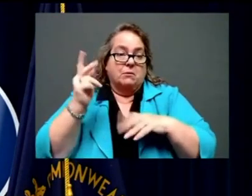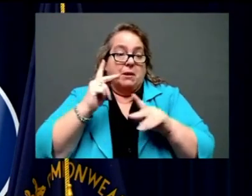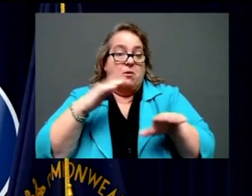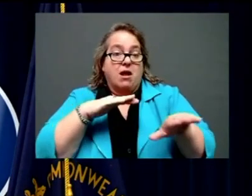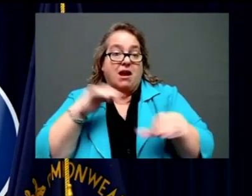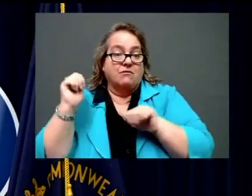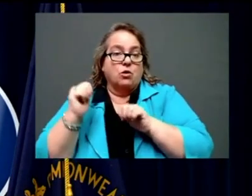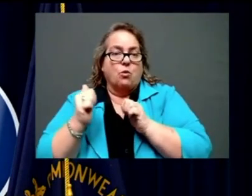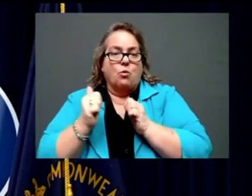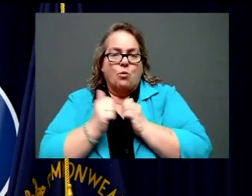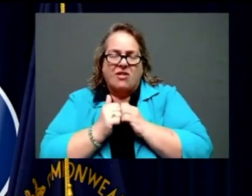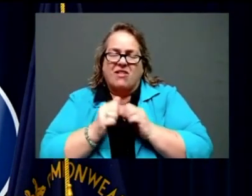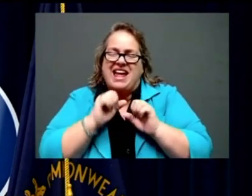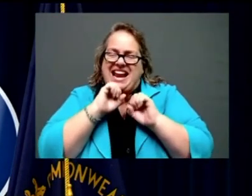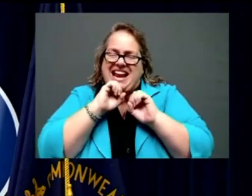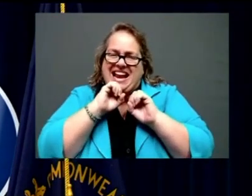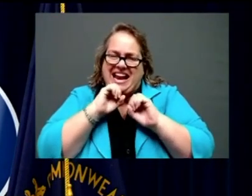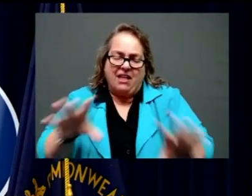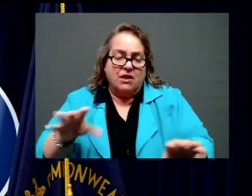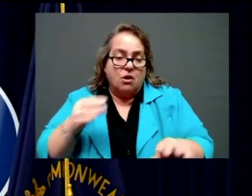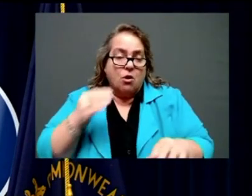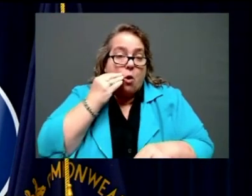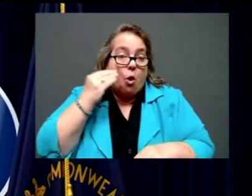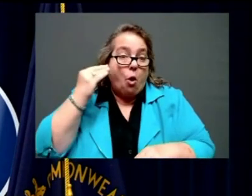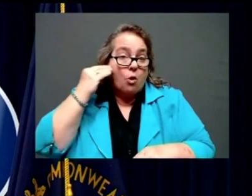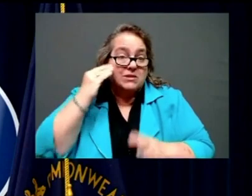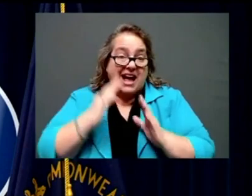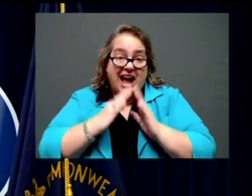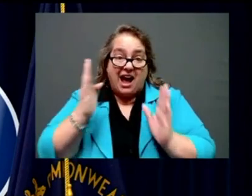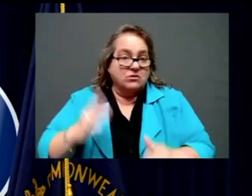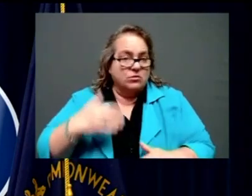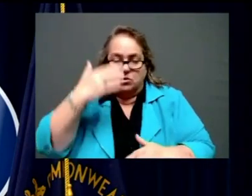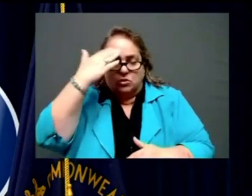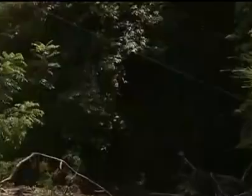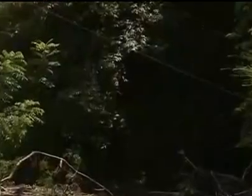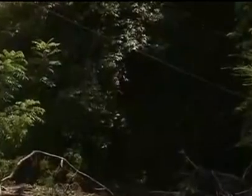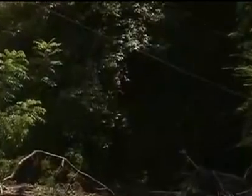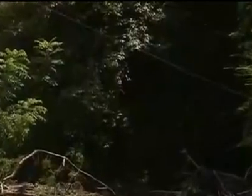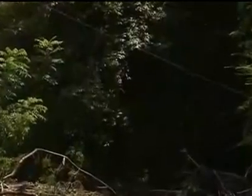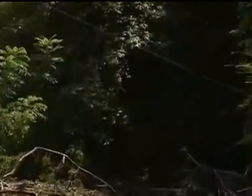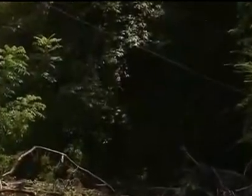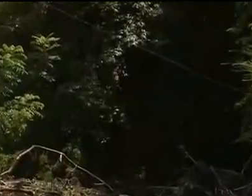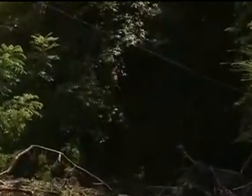nothing. Homes that we don't know where they are, just entirely gone.